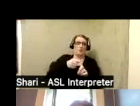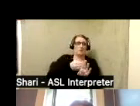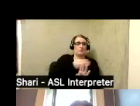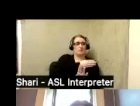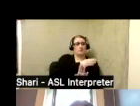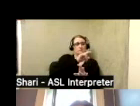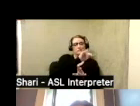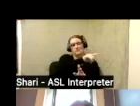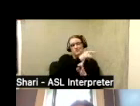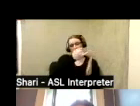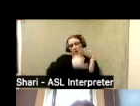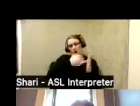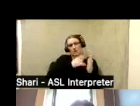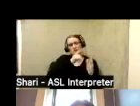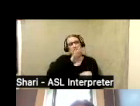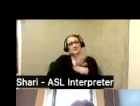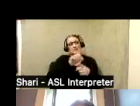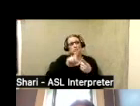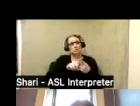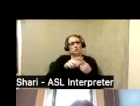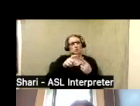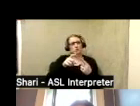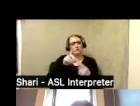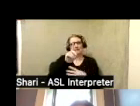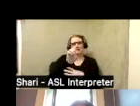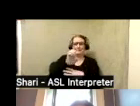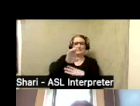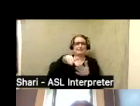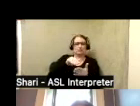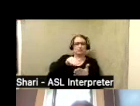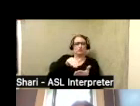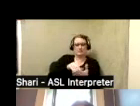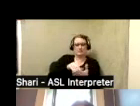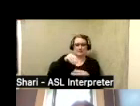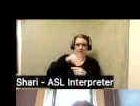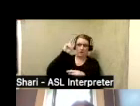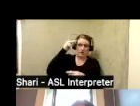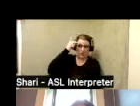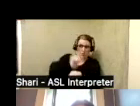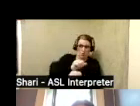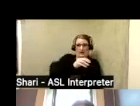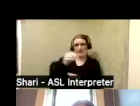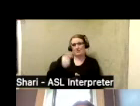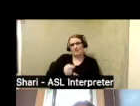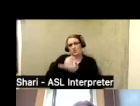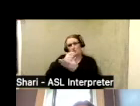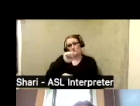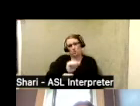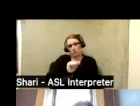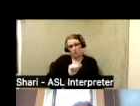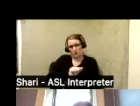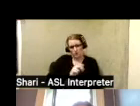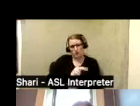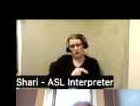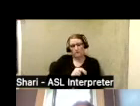Tosquelles' commitment to decentralization, both in political work and in therapeutic work.